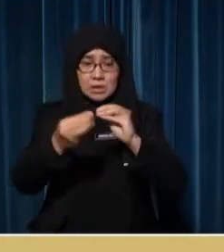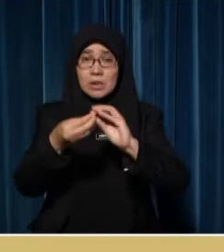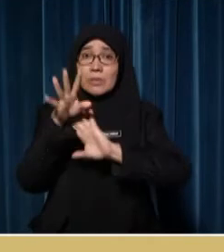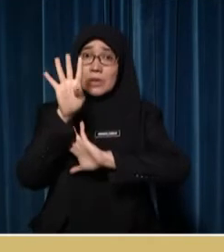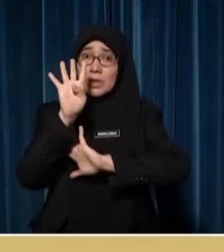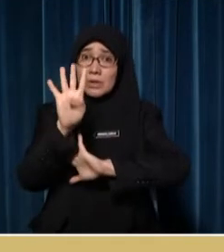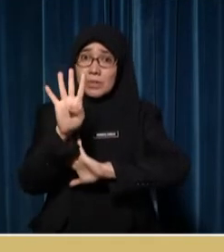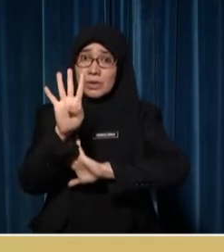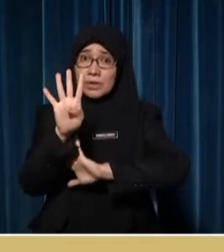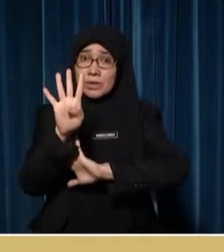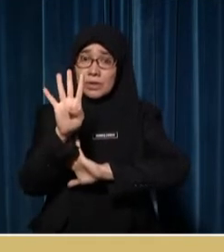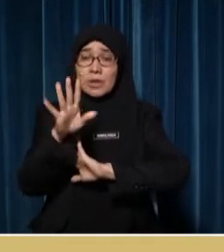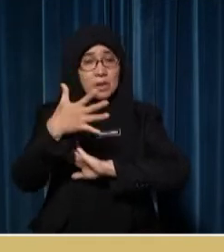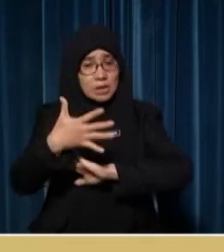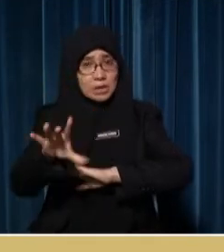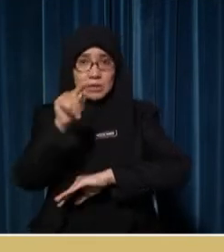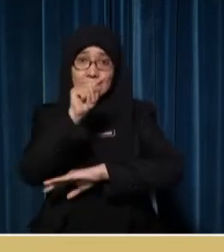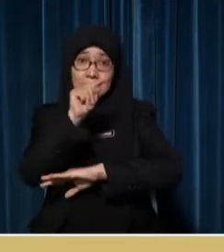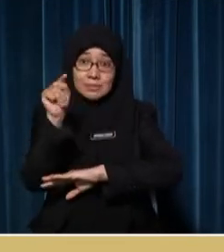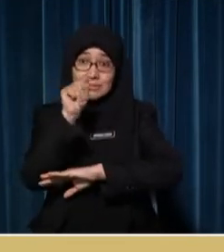followed by the equal symbol.